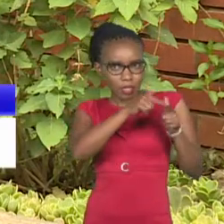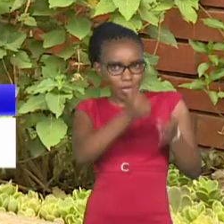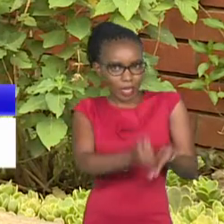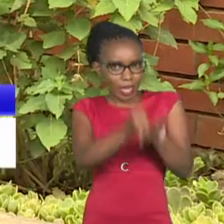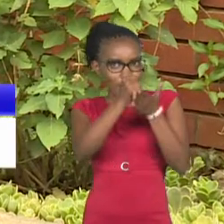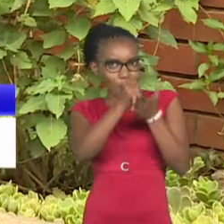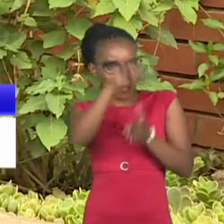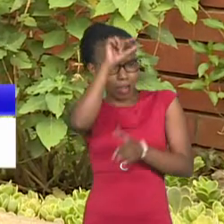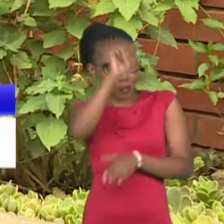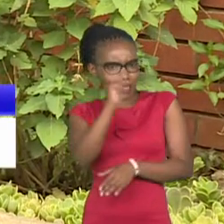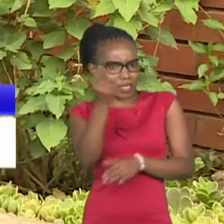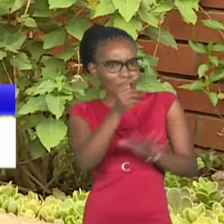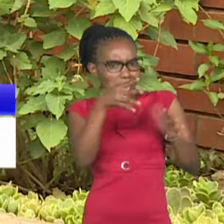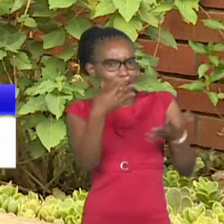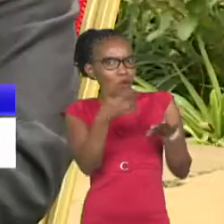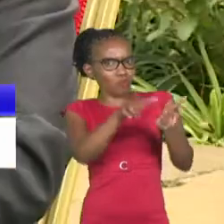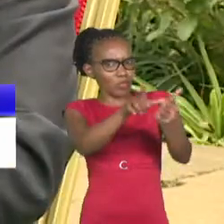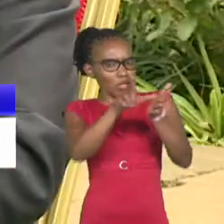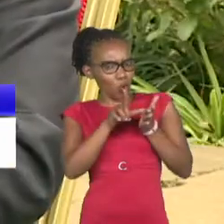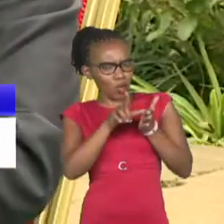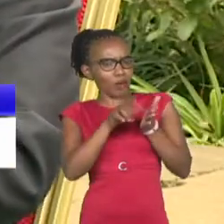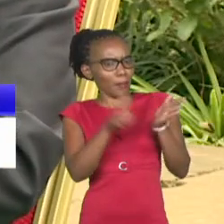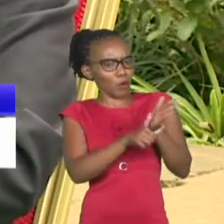Kenyan government out of that debt quagmire?